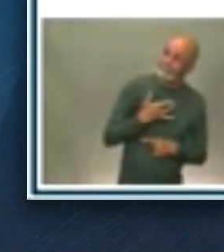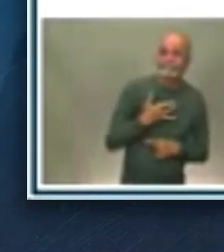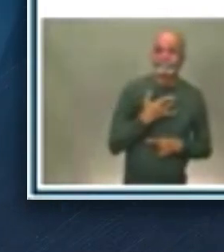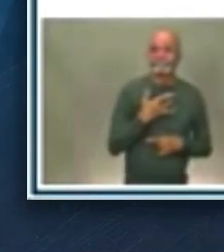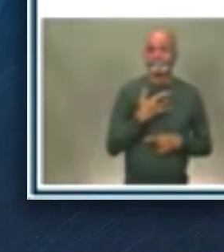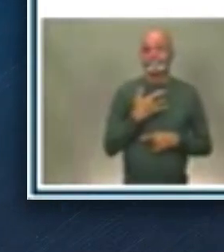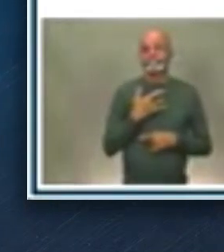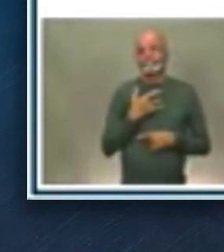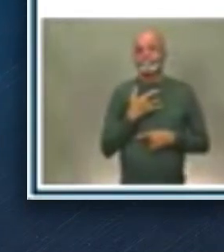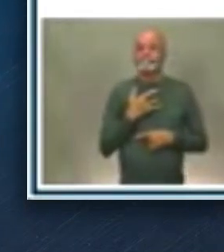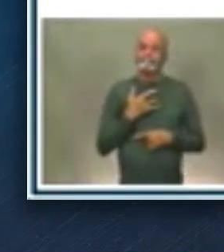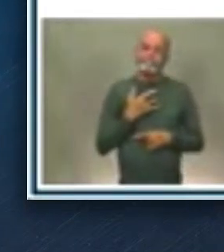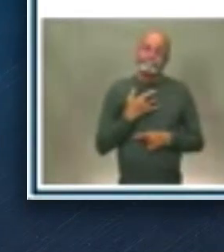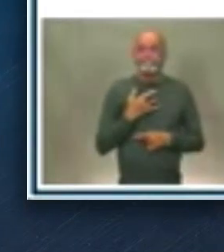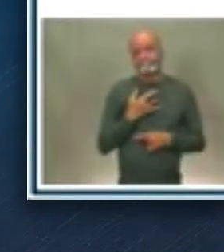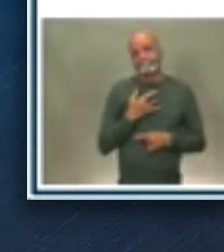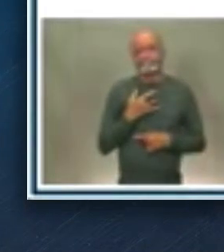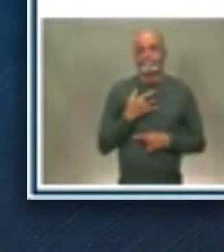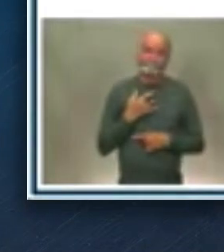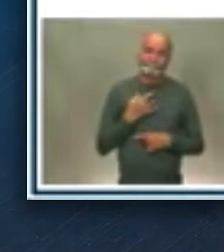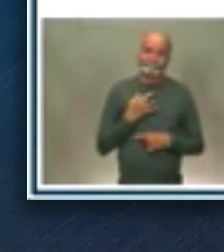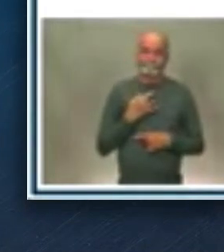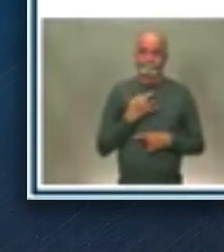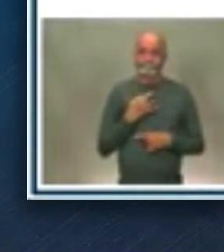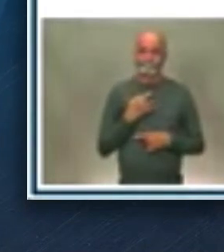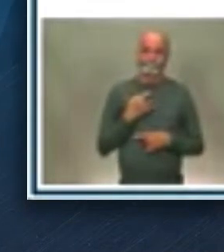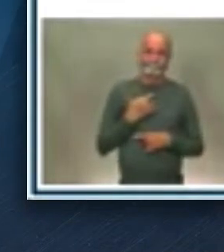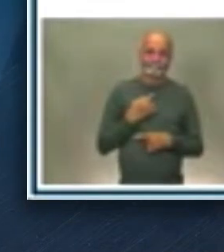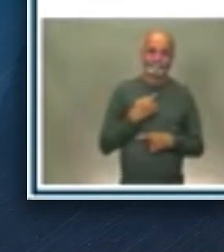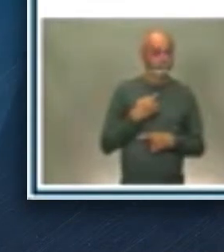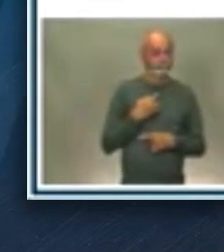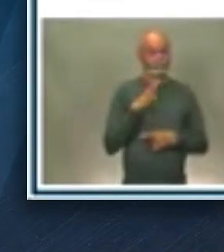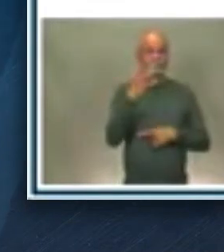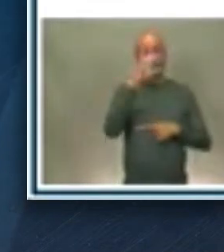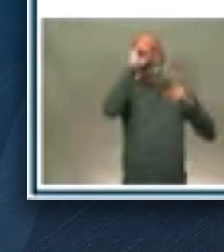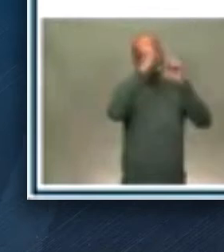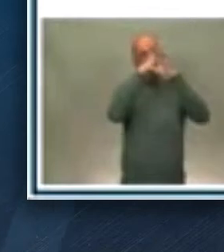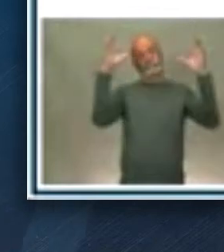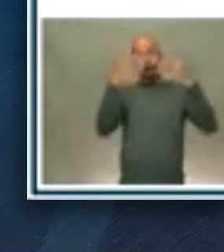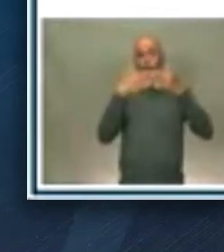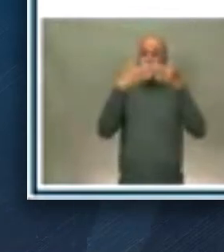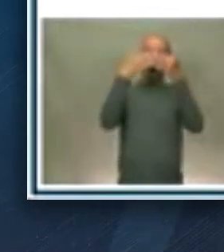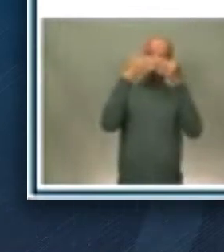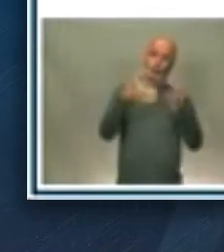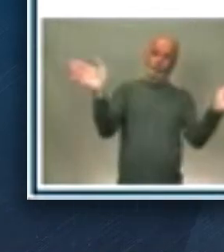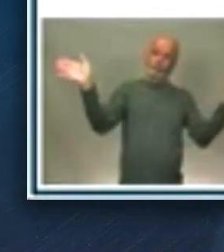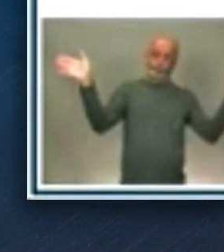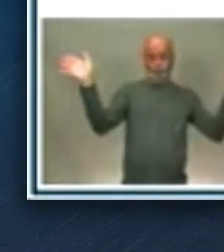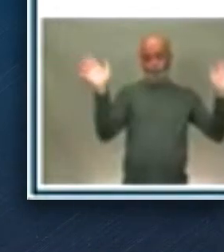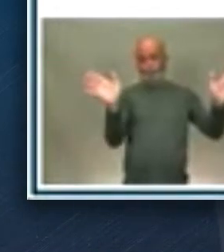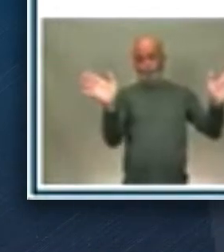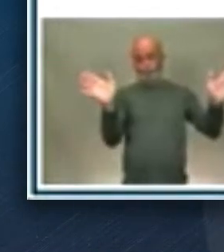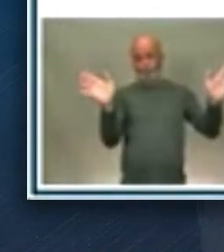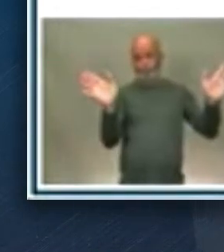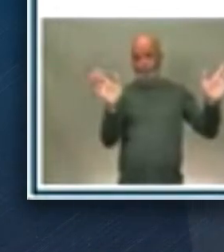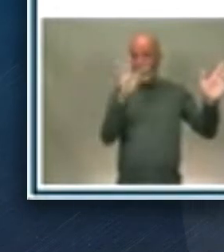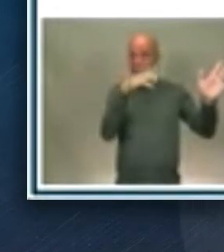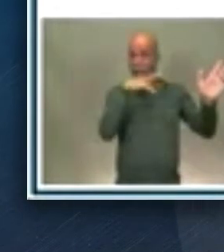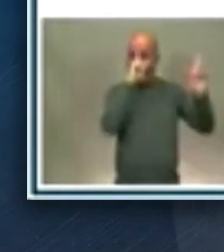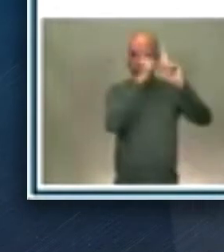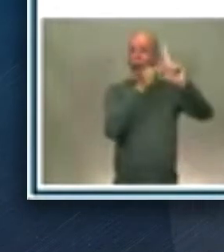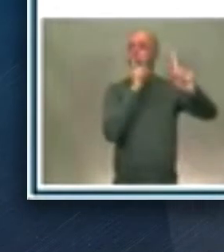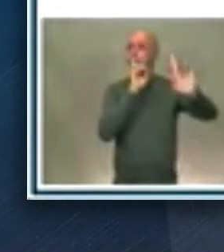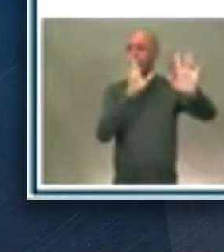that we're not looking at that in general as a government kind of initiative, but that individual businesses